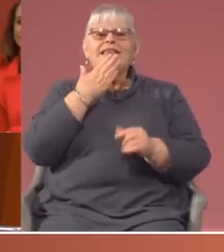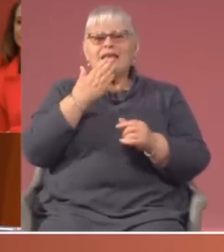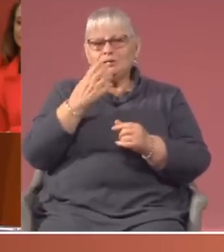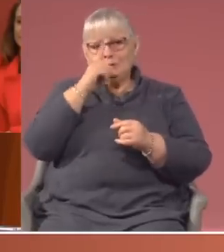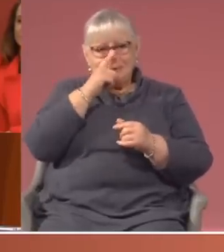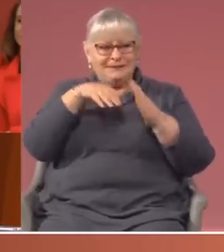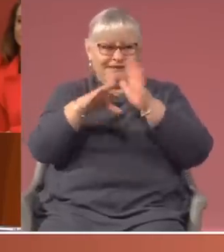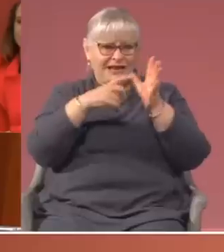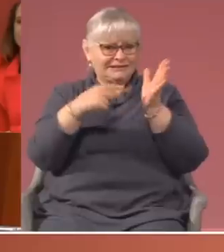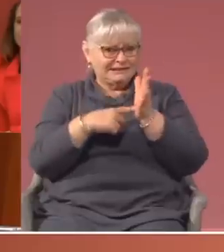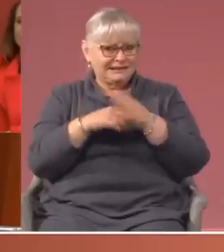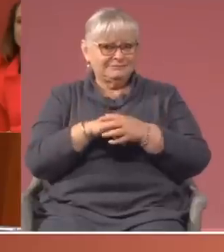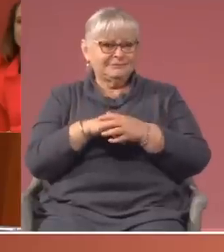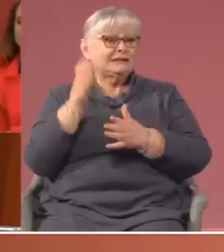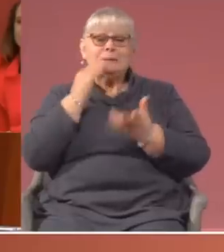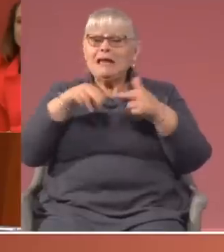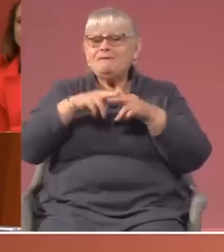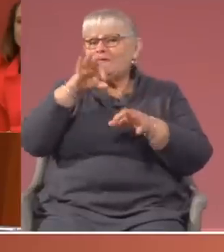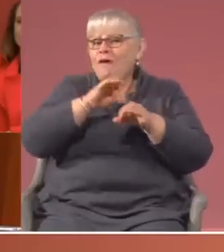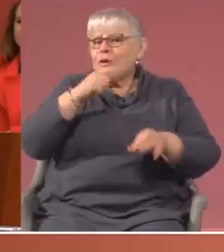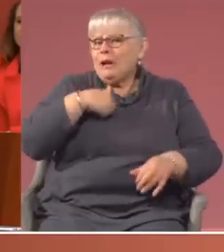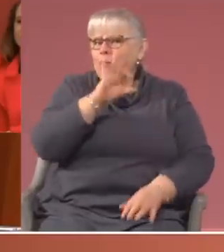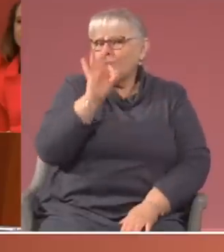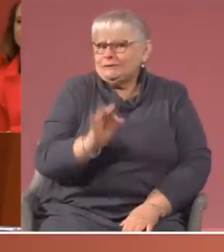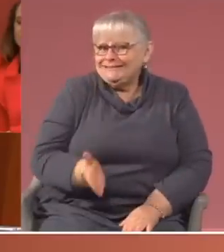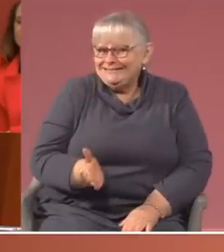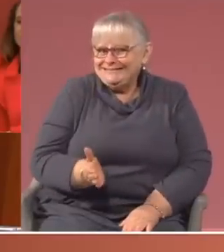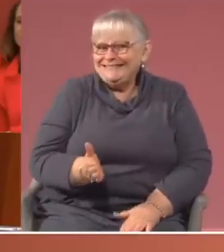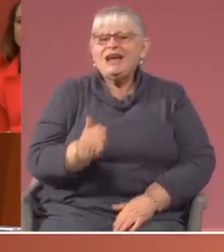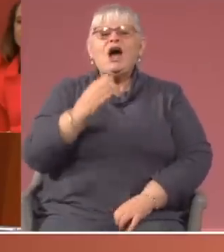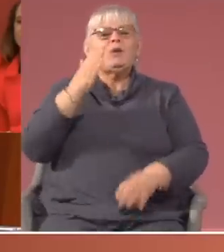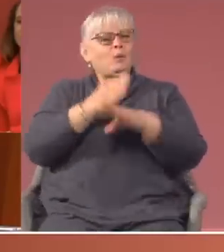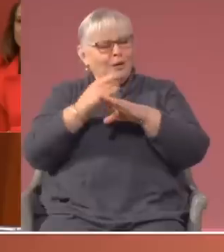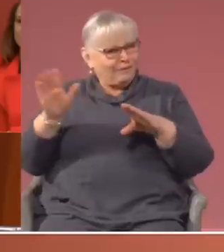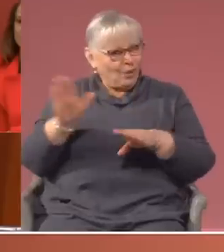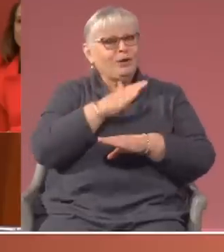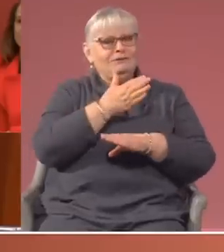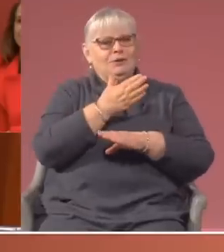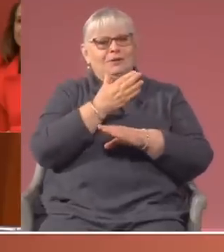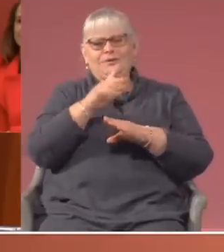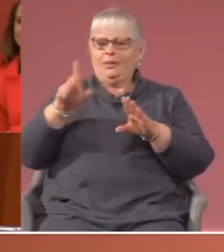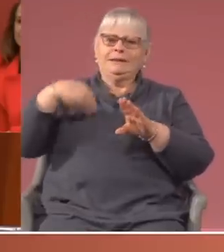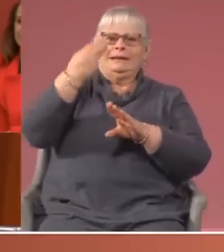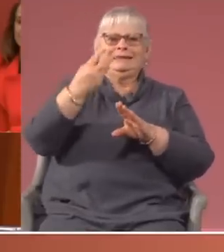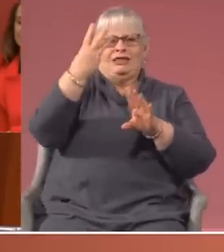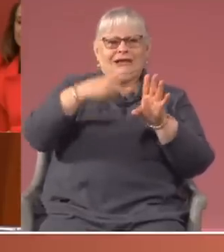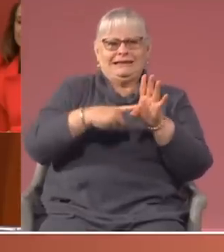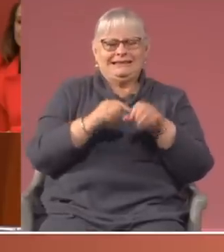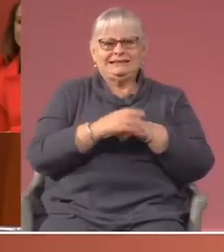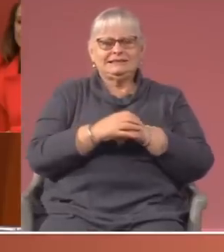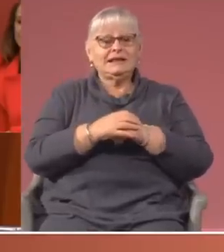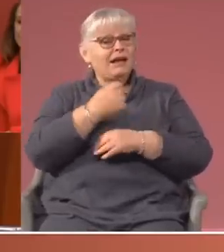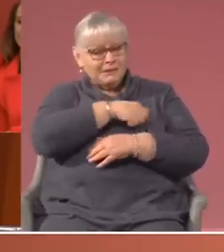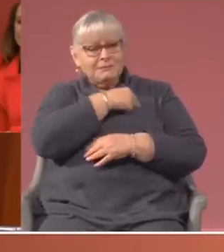ACT. Whether you voted for me or not, I'll work on your behalf for the next 3 years. I'm committed to being